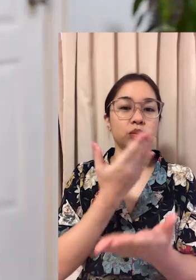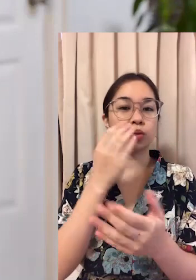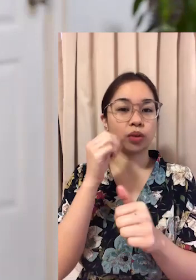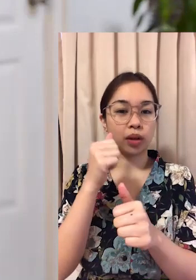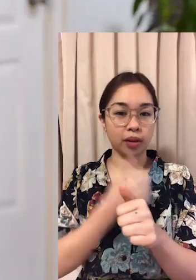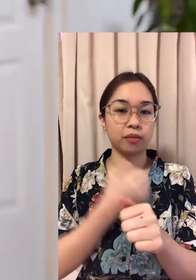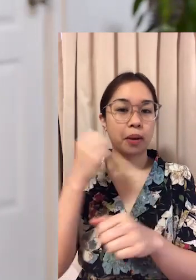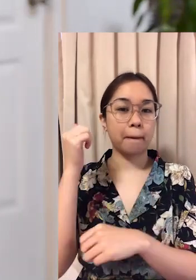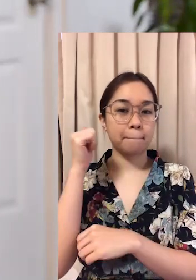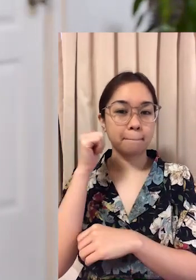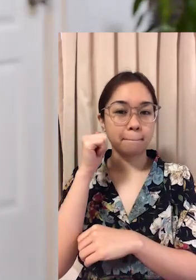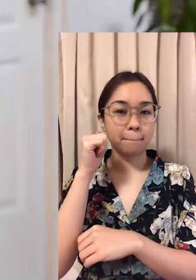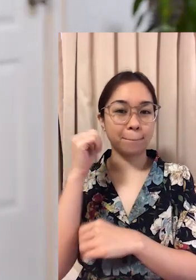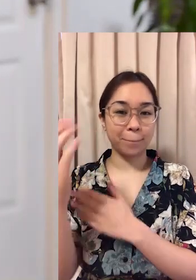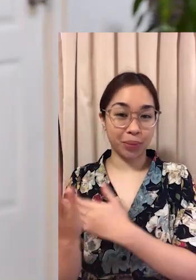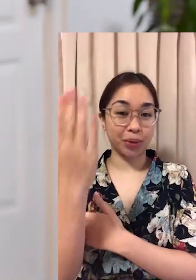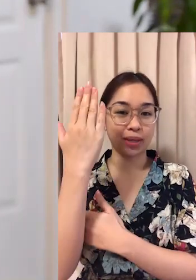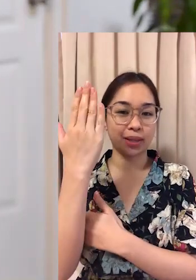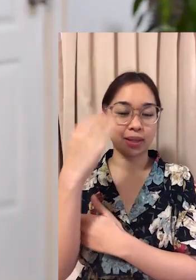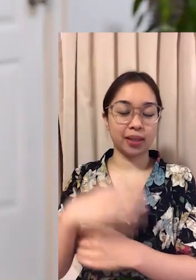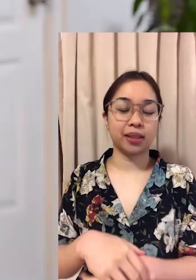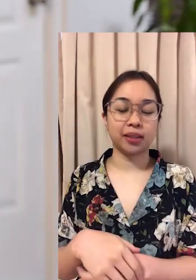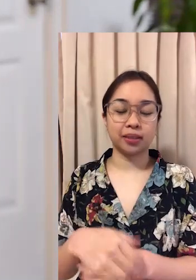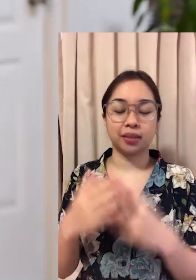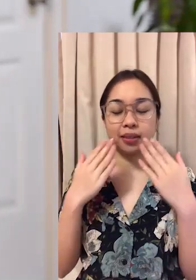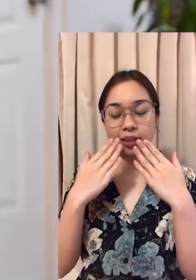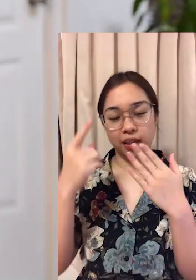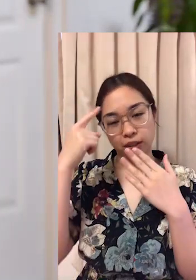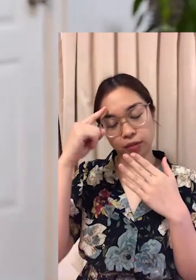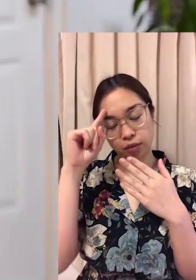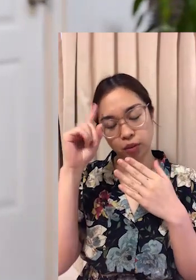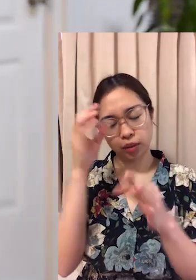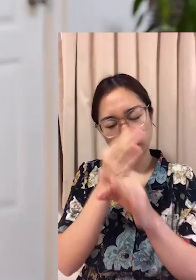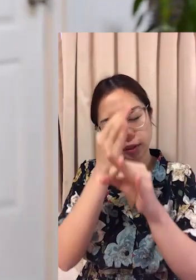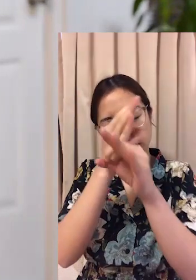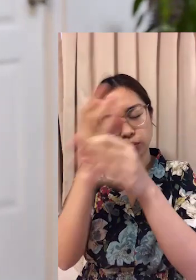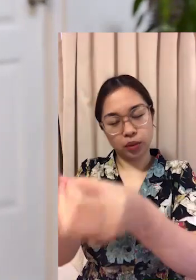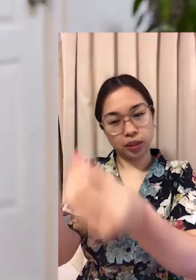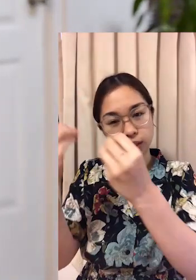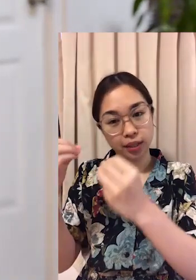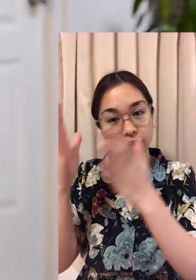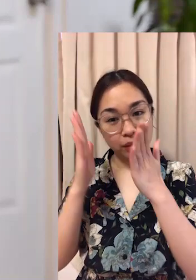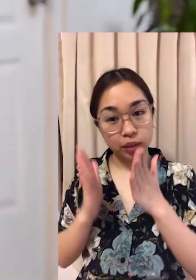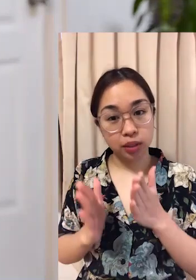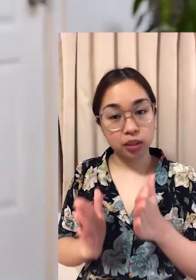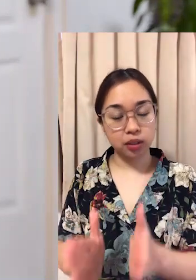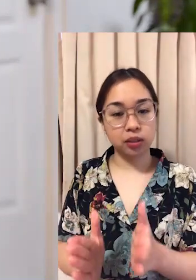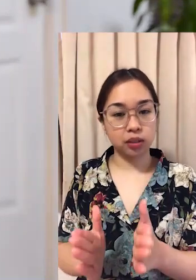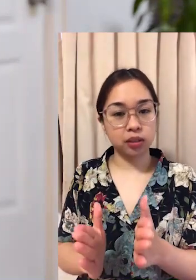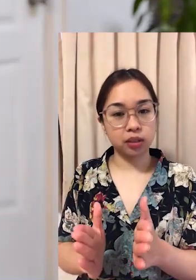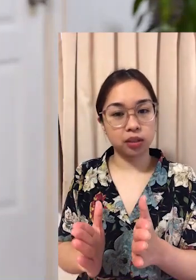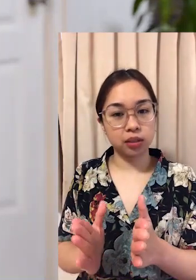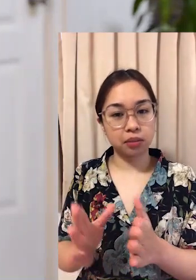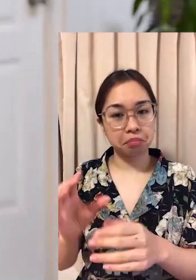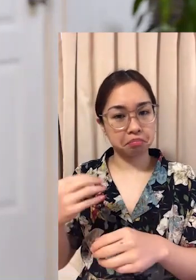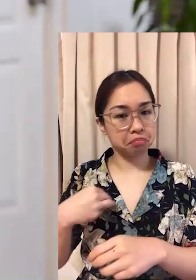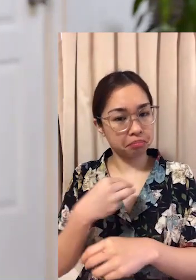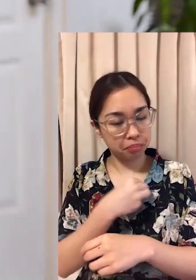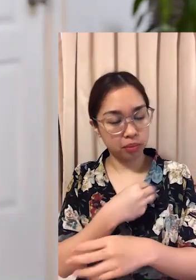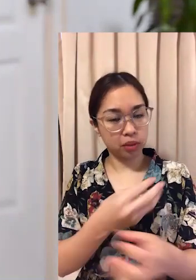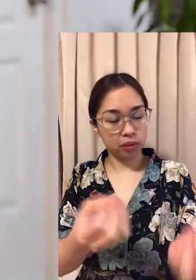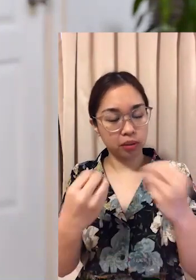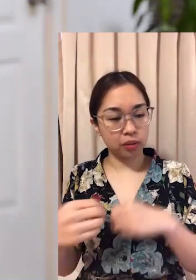thank You, Father, for the faithful givers. Thank You for blessing the work of their hands, supplying their every